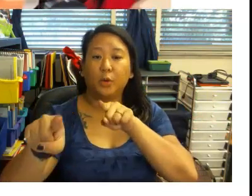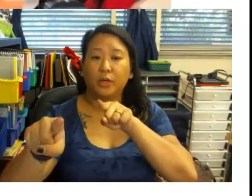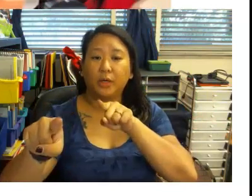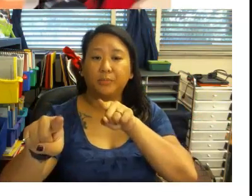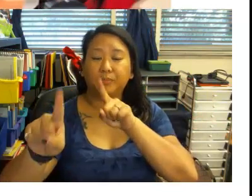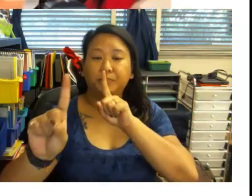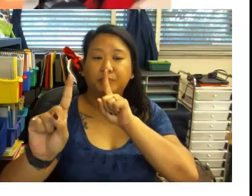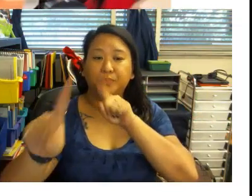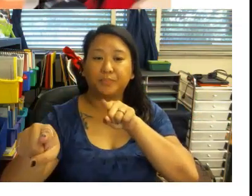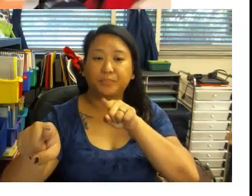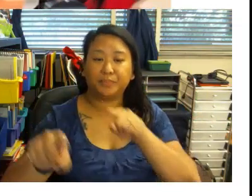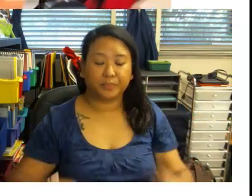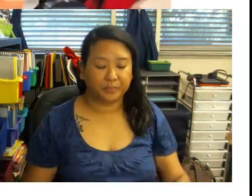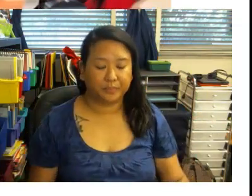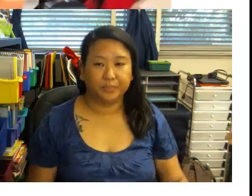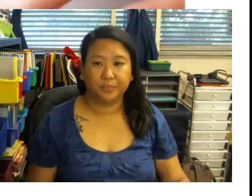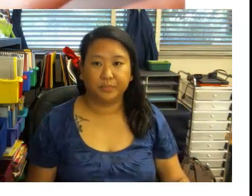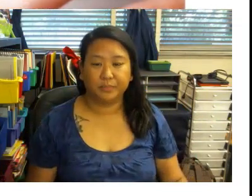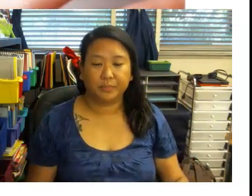To order.